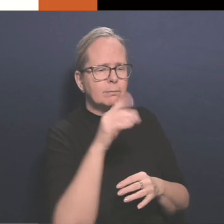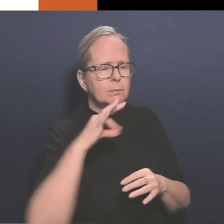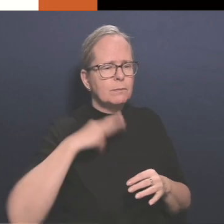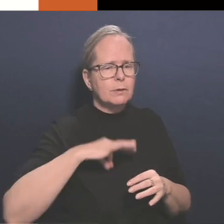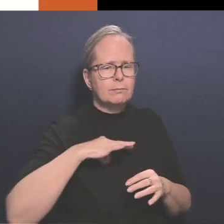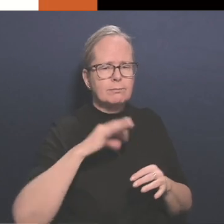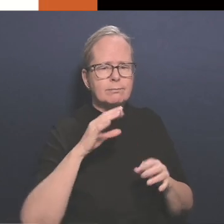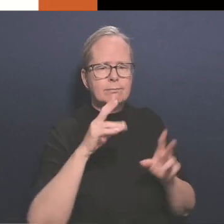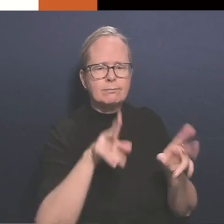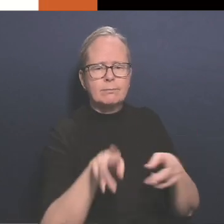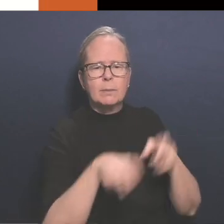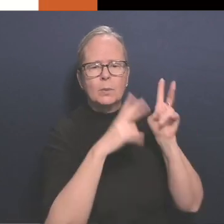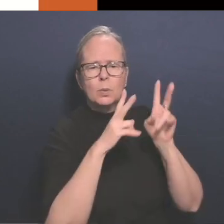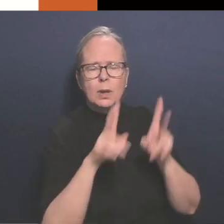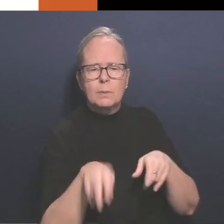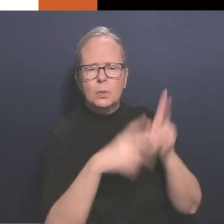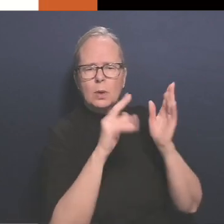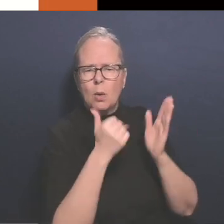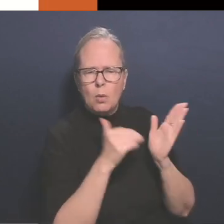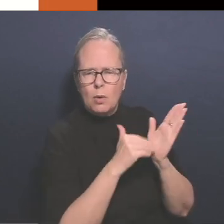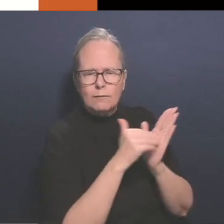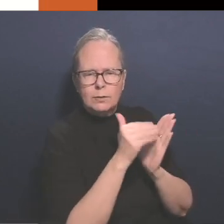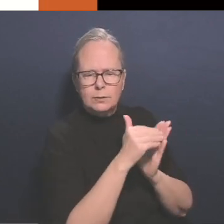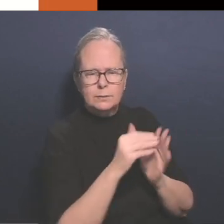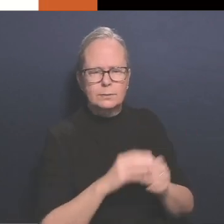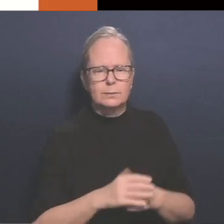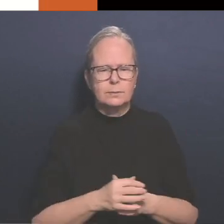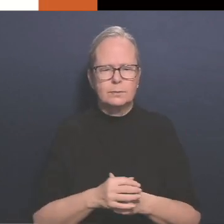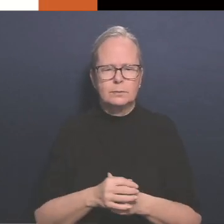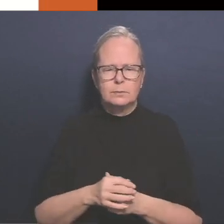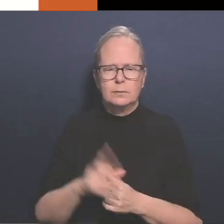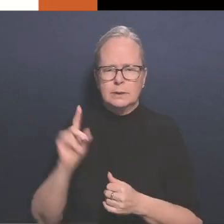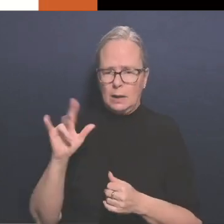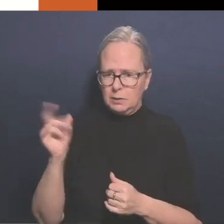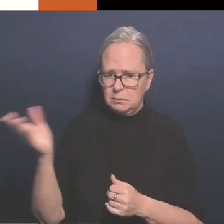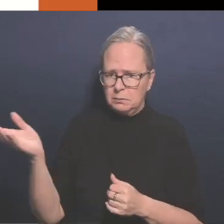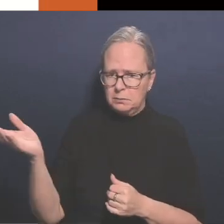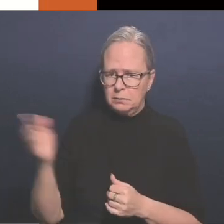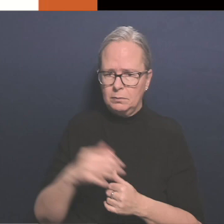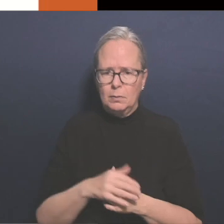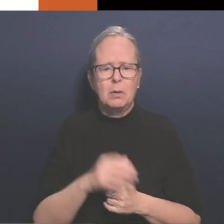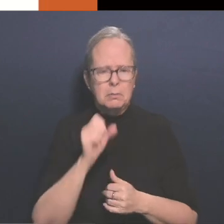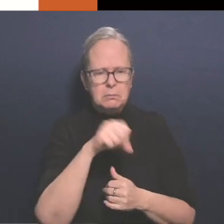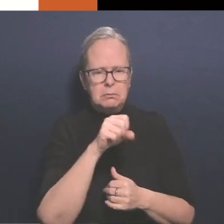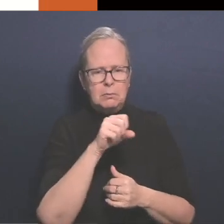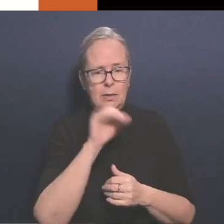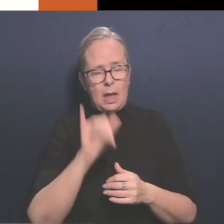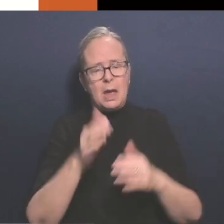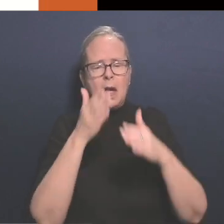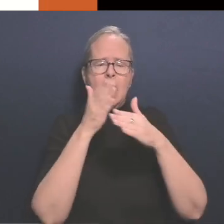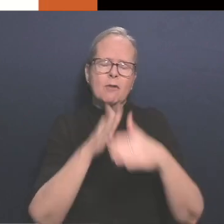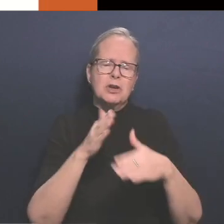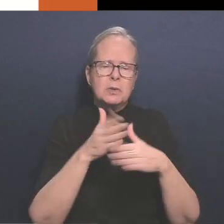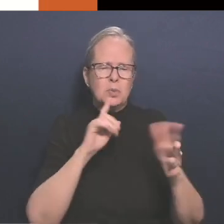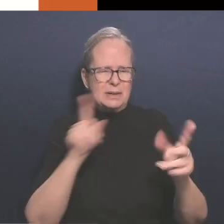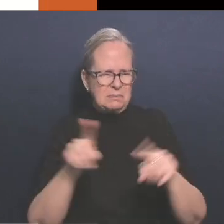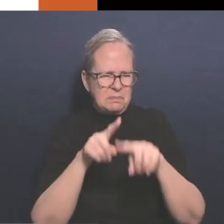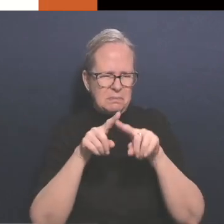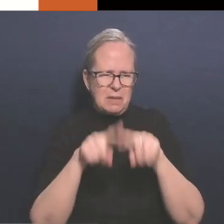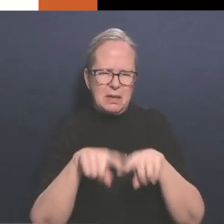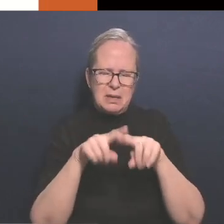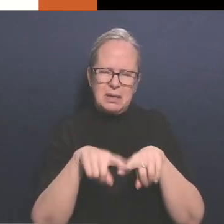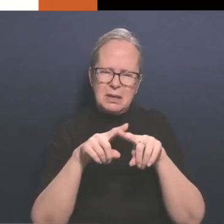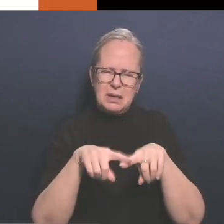updating as we find changes. Thank you. And also, I just wanted to note that we do have the